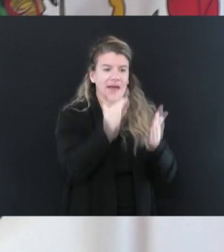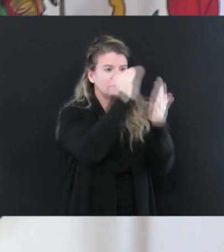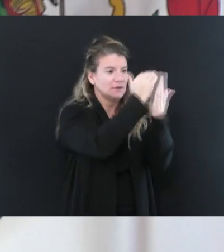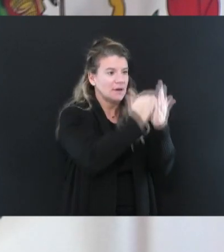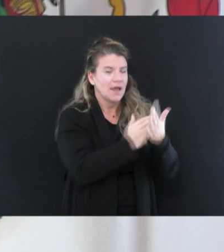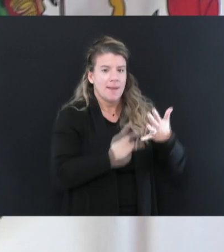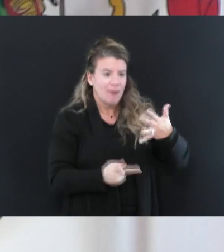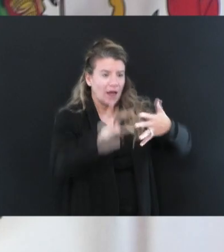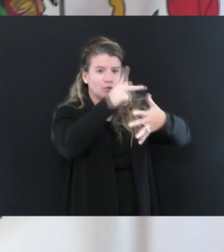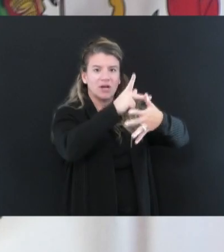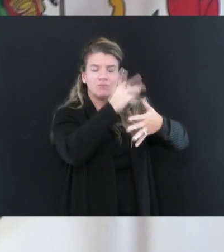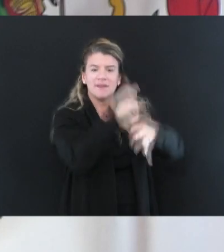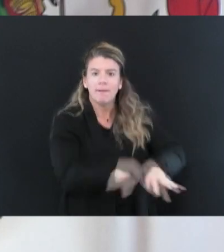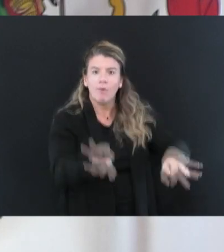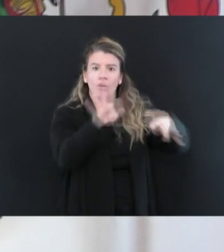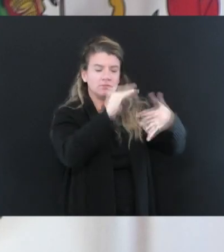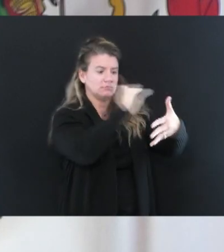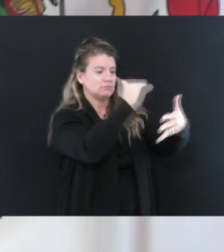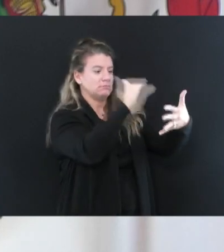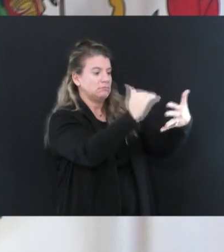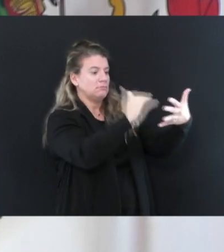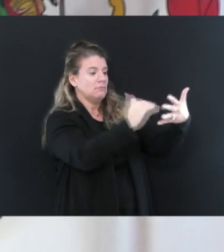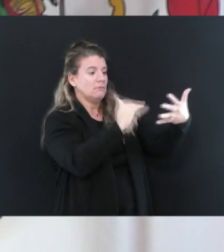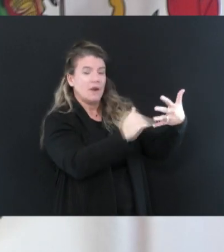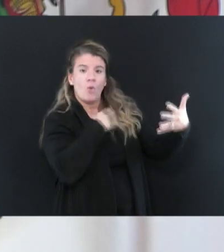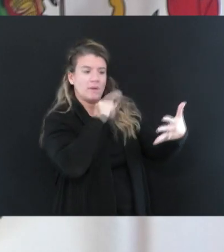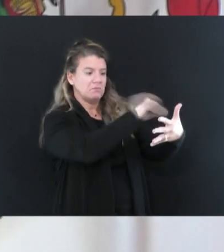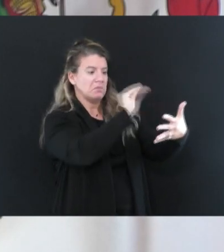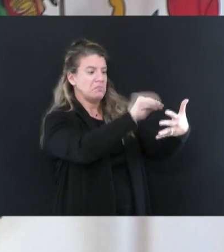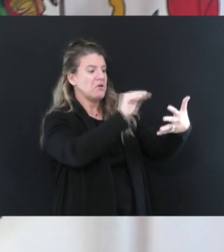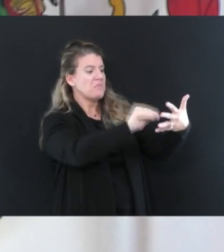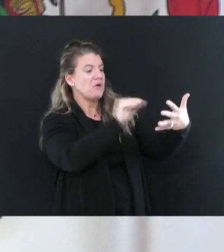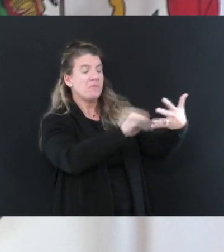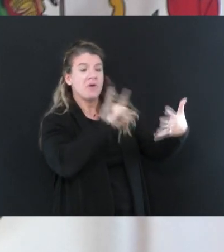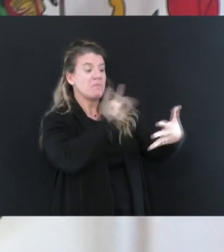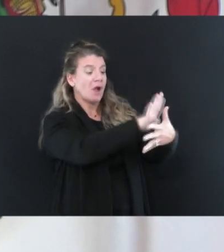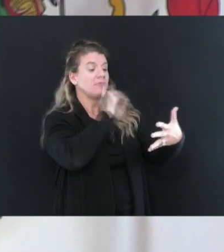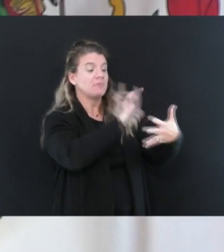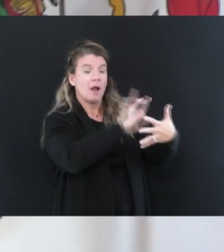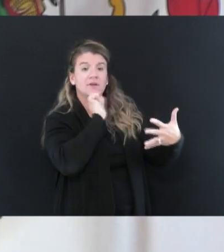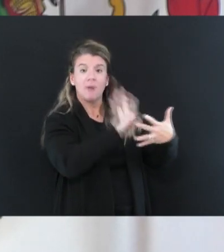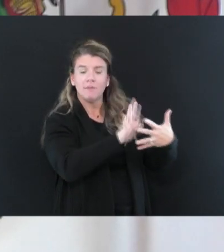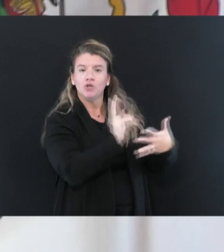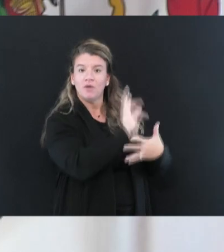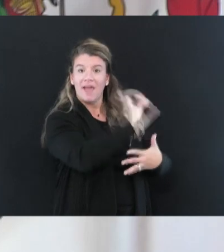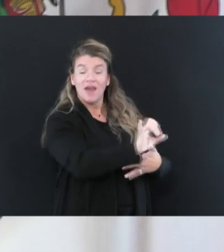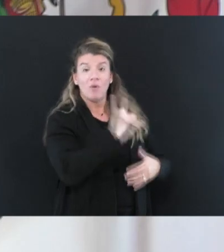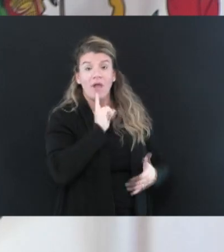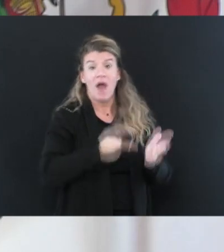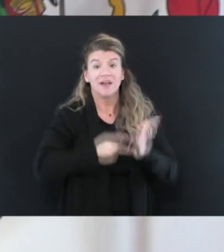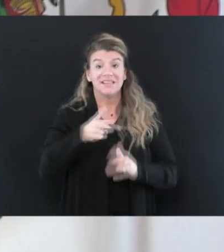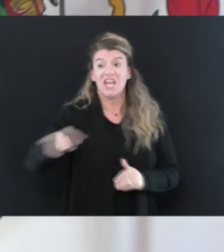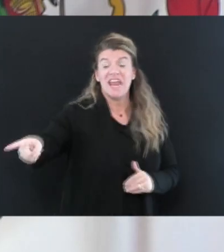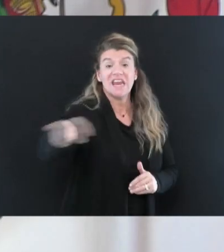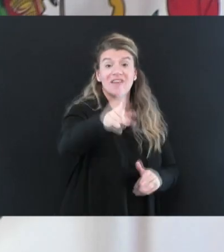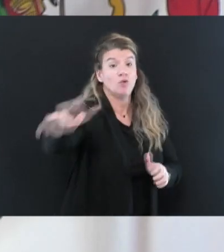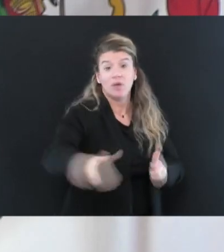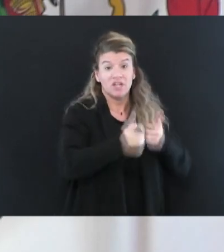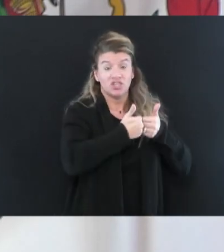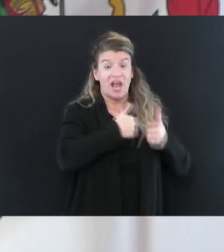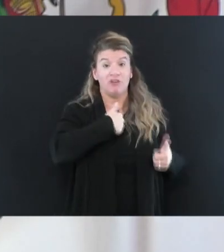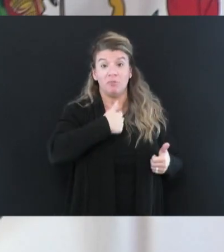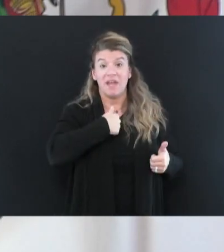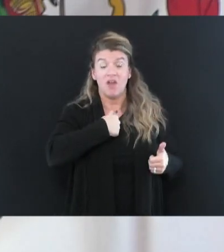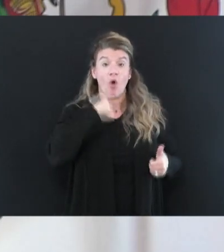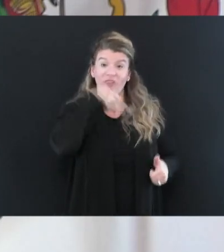it, and not done exactly what we did? I'll take anybody's challenge any day, anywhere, in regard to